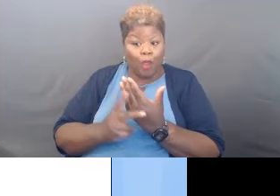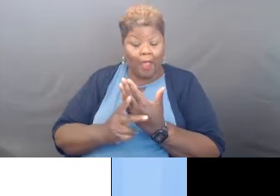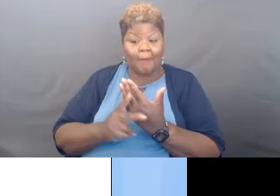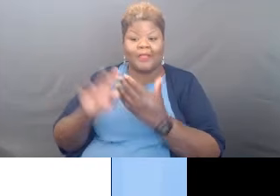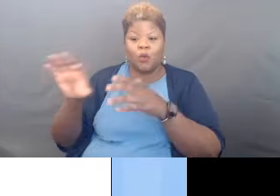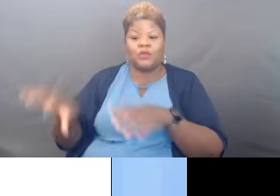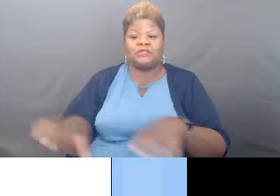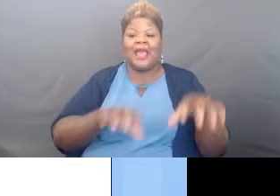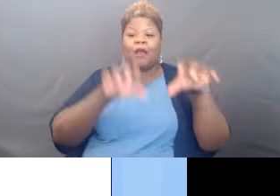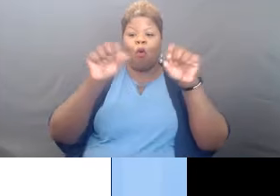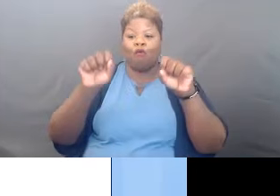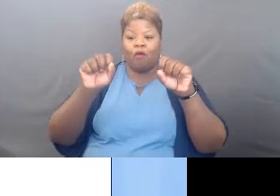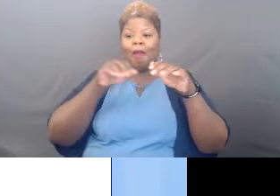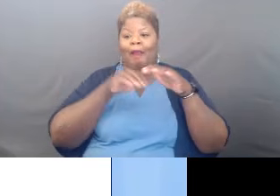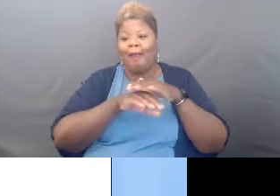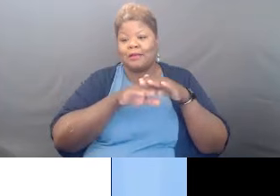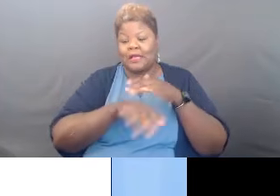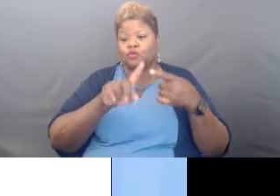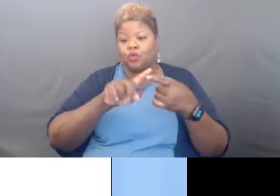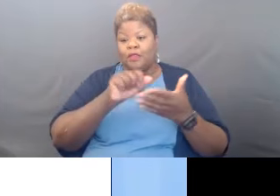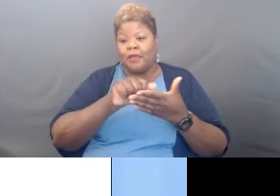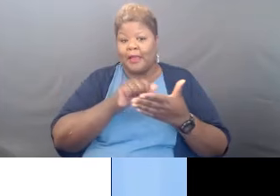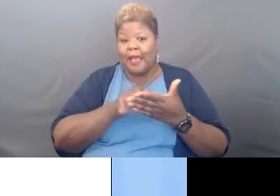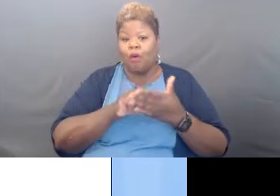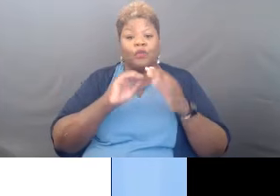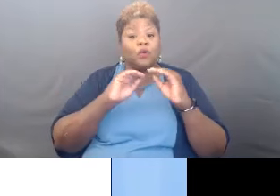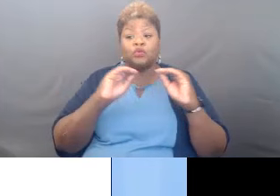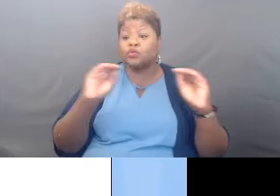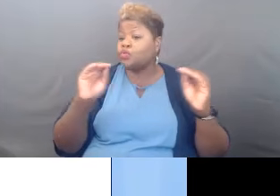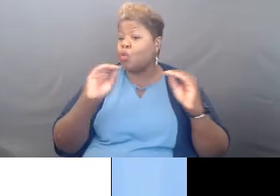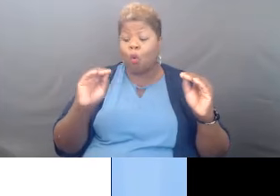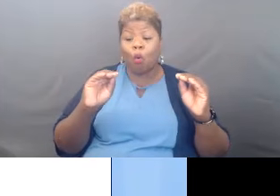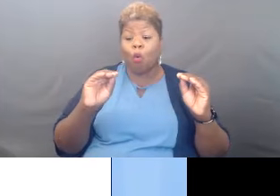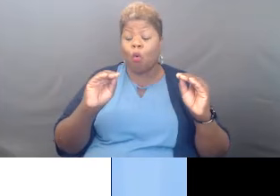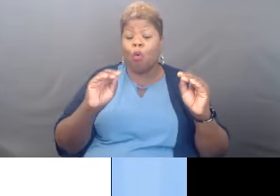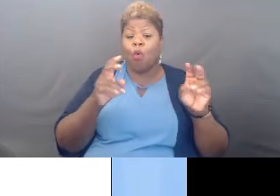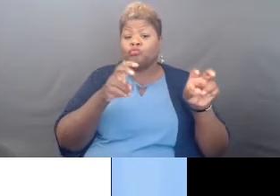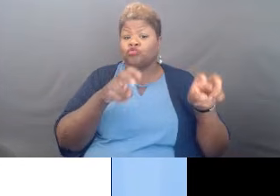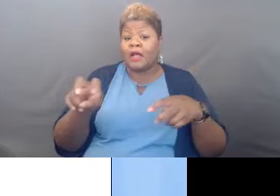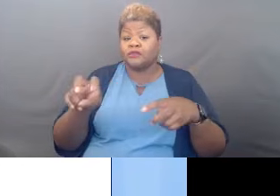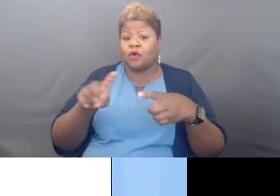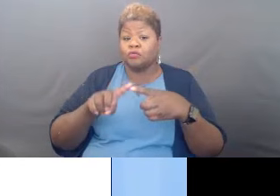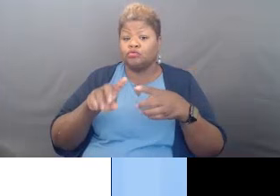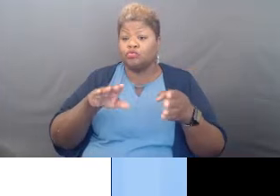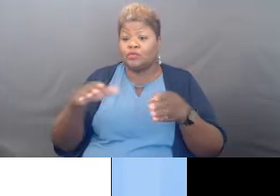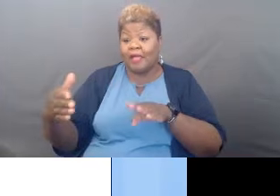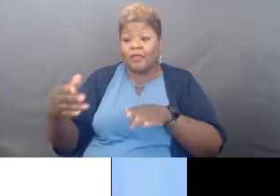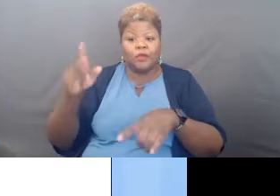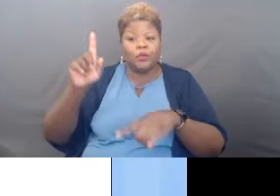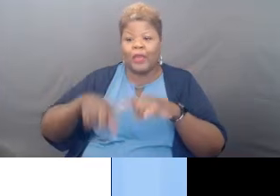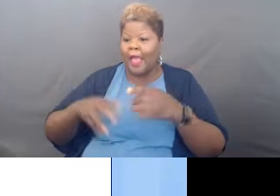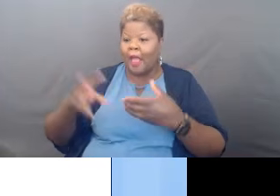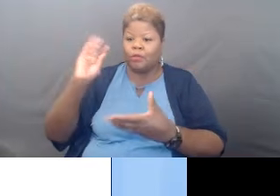over account access. There are no designated transfers upon death, and so you cannot put it in your